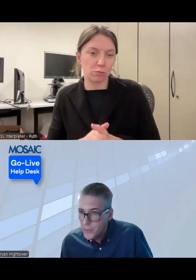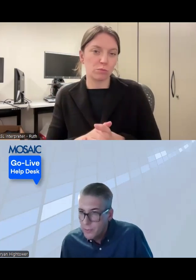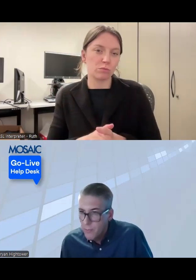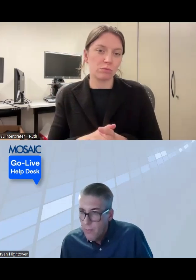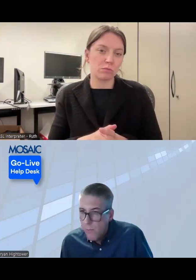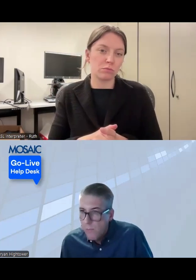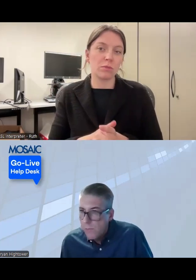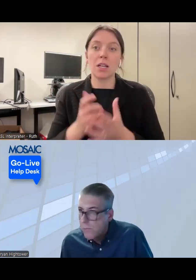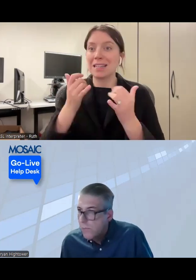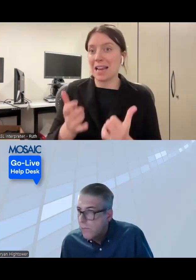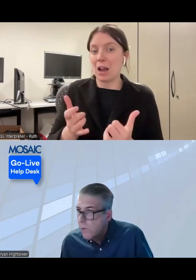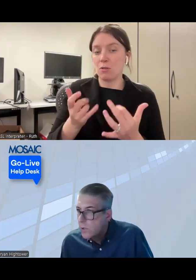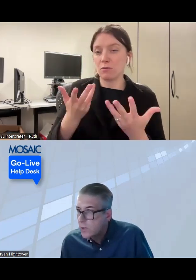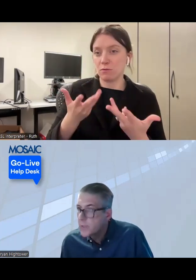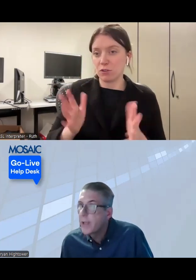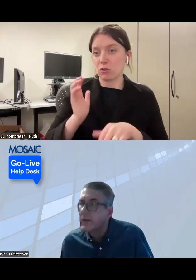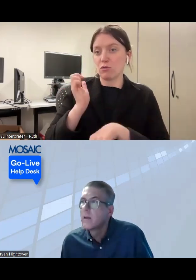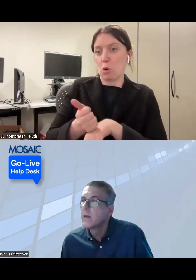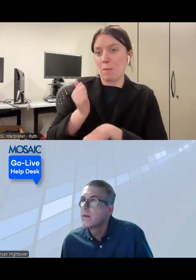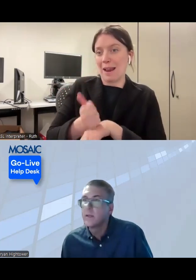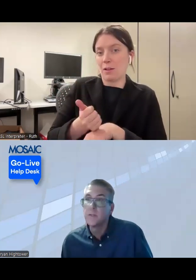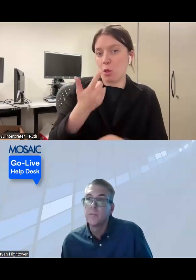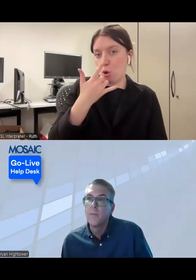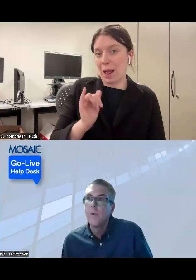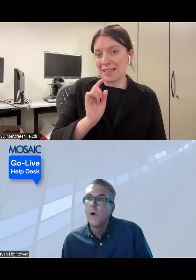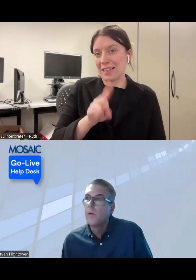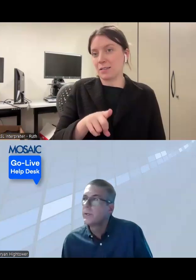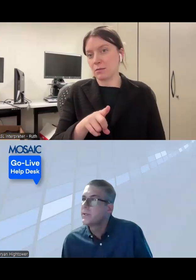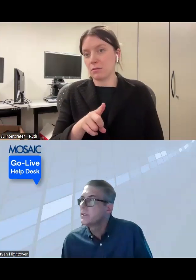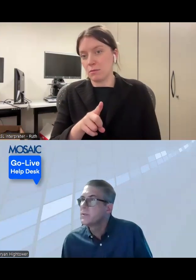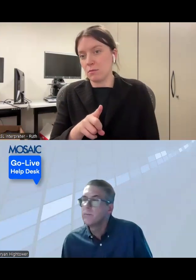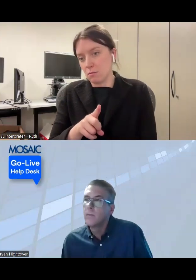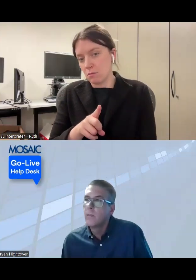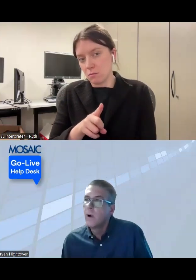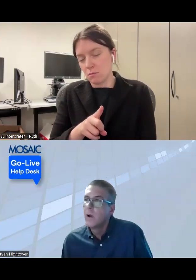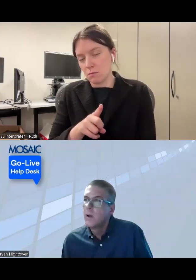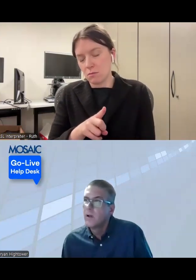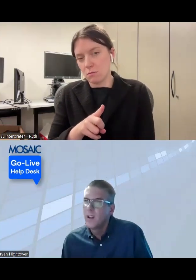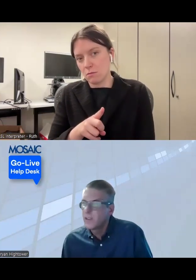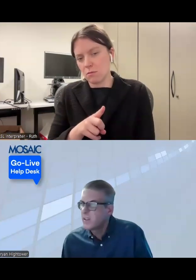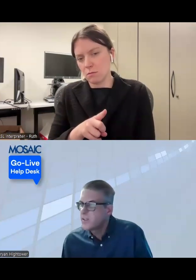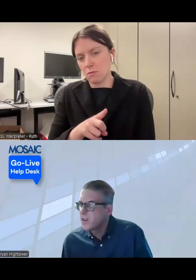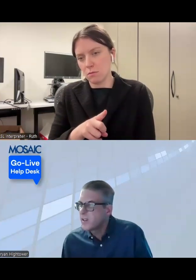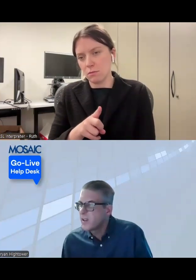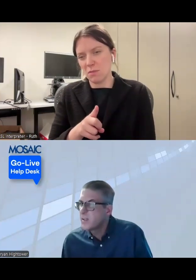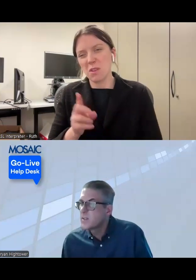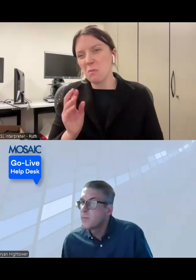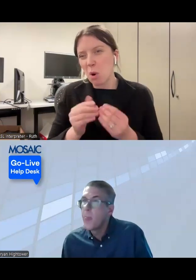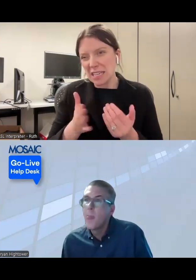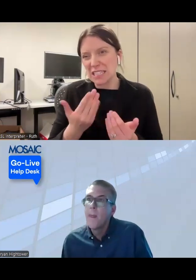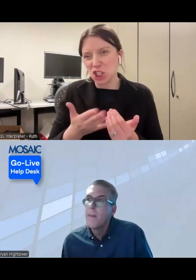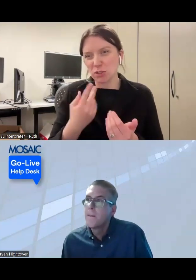formatted version looks like this, which is a little easier on the